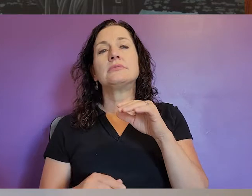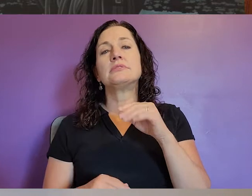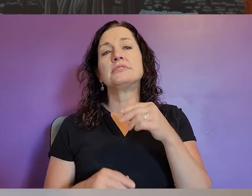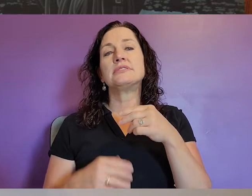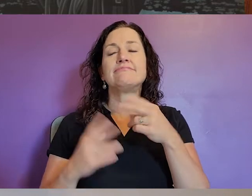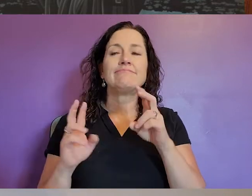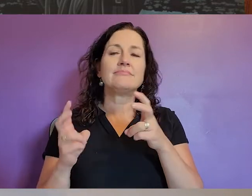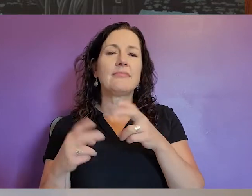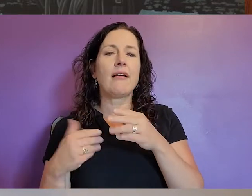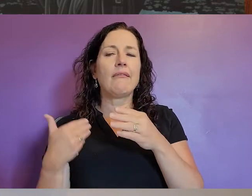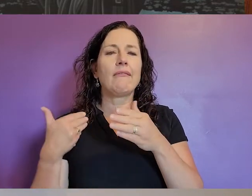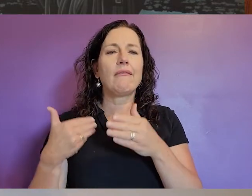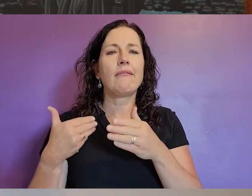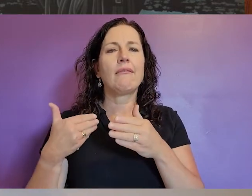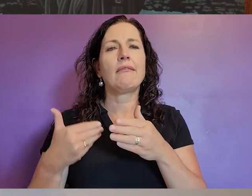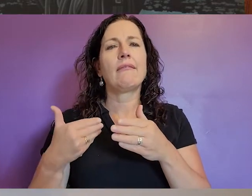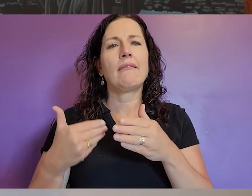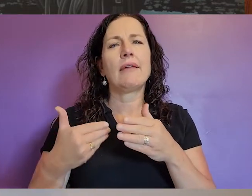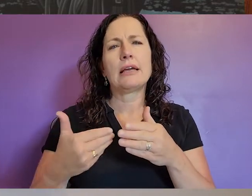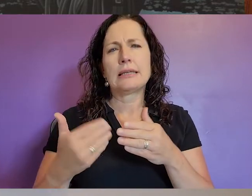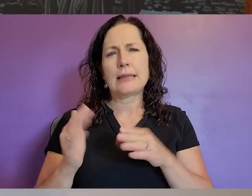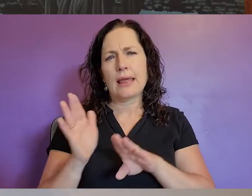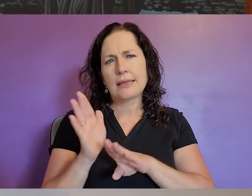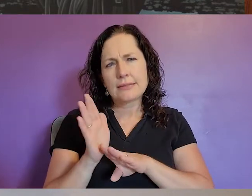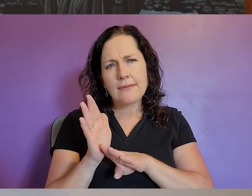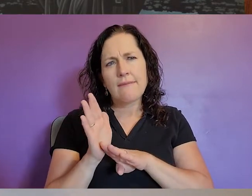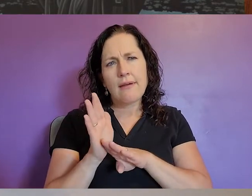hints, courting.